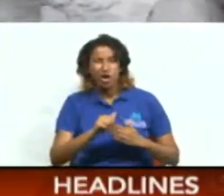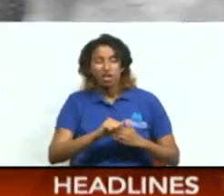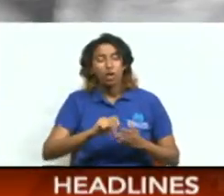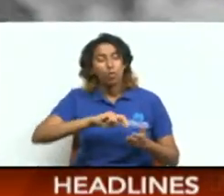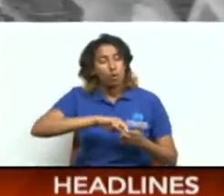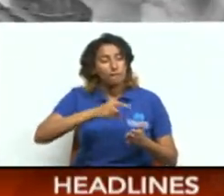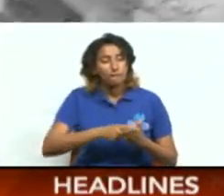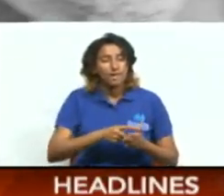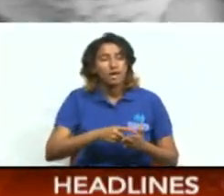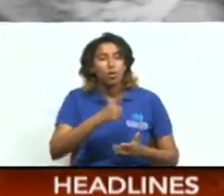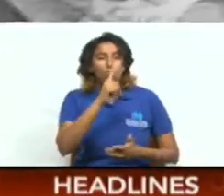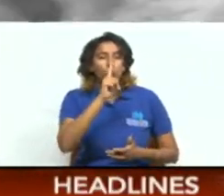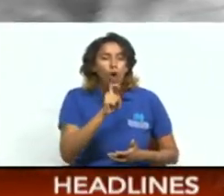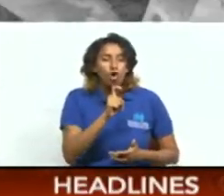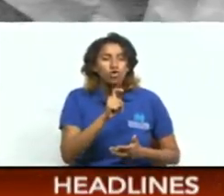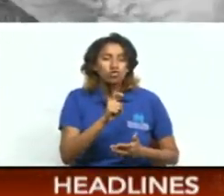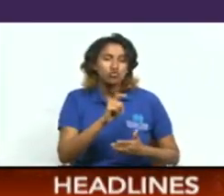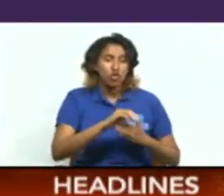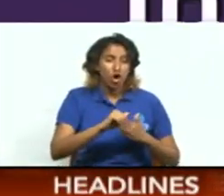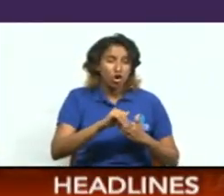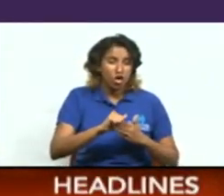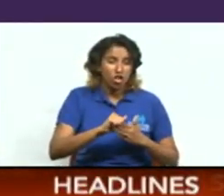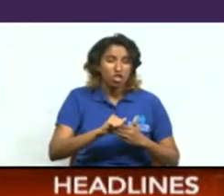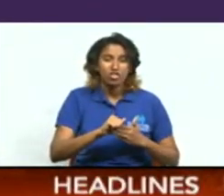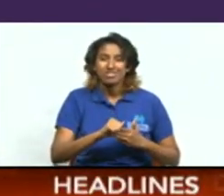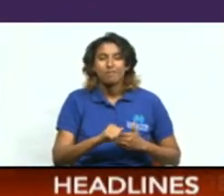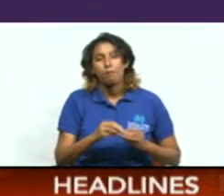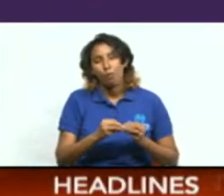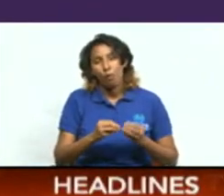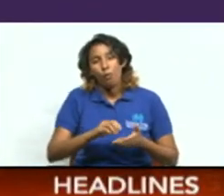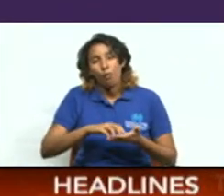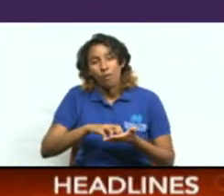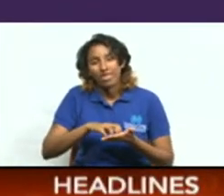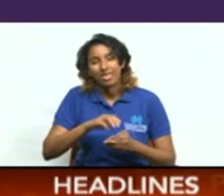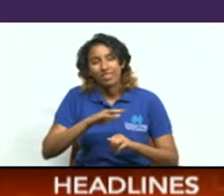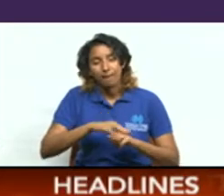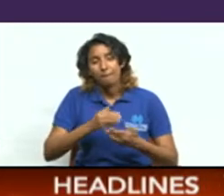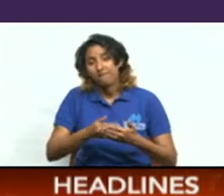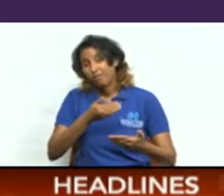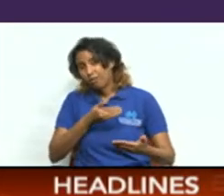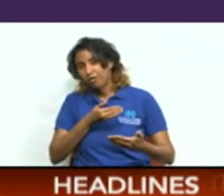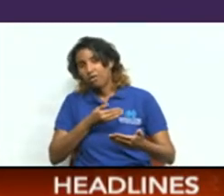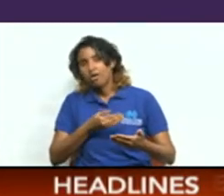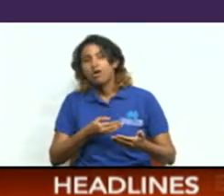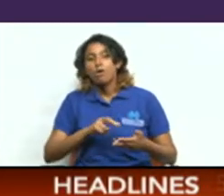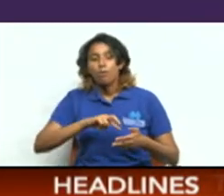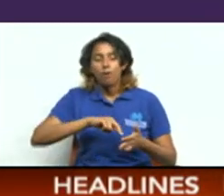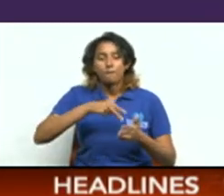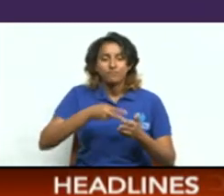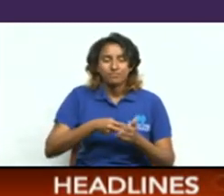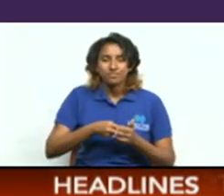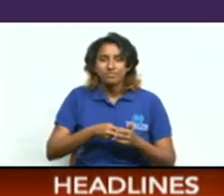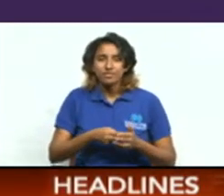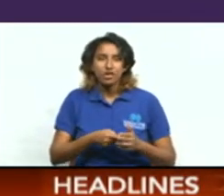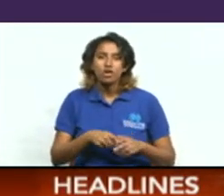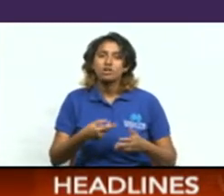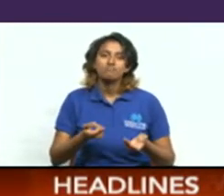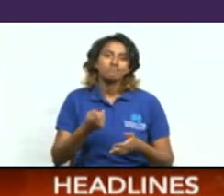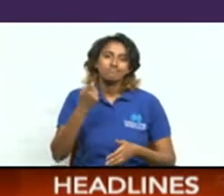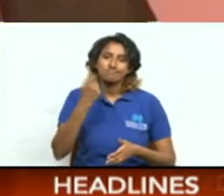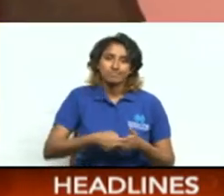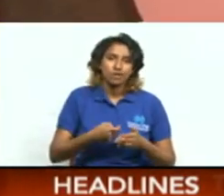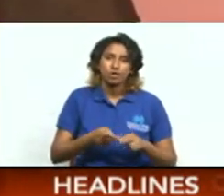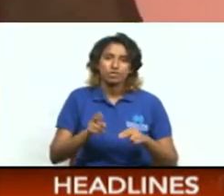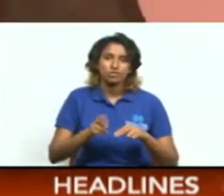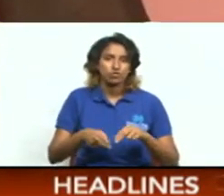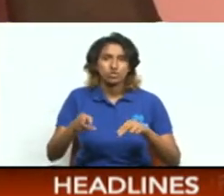buy you as much as it did before. Inflation is a general increase in cost, which reduces the purchasing power of your money.